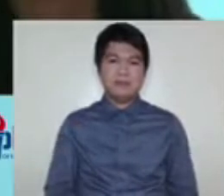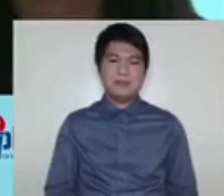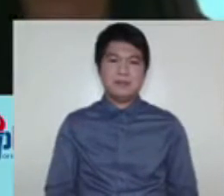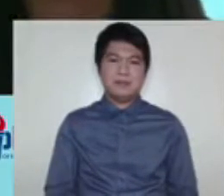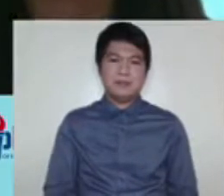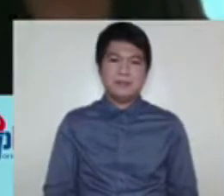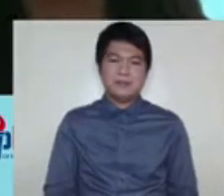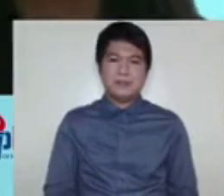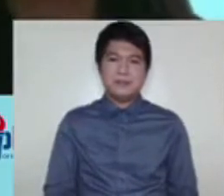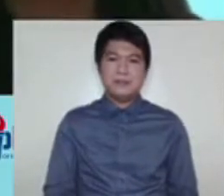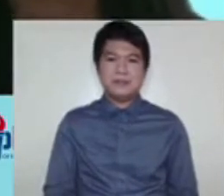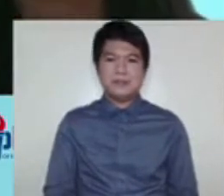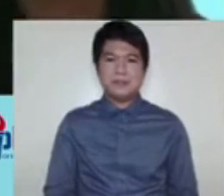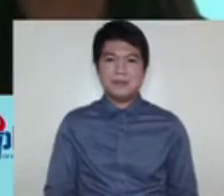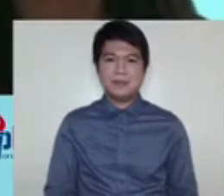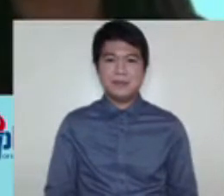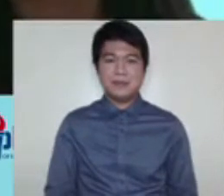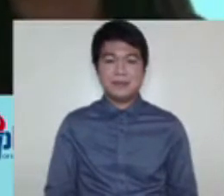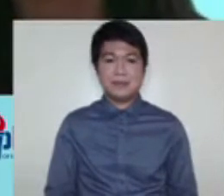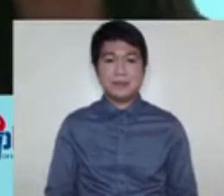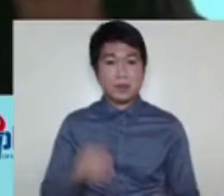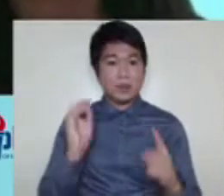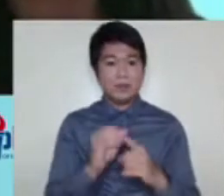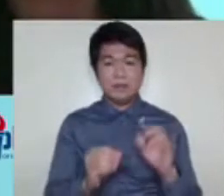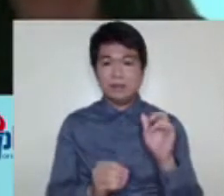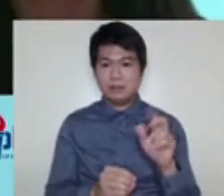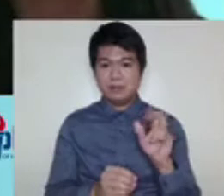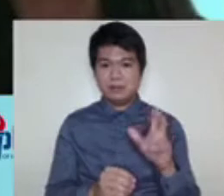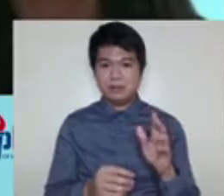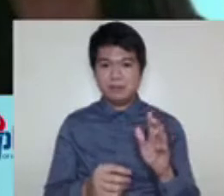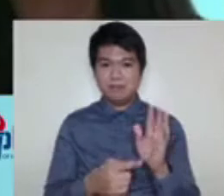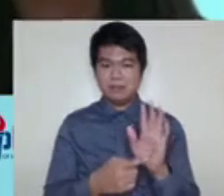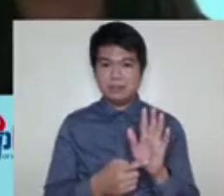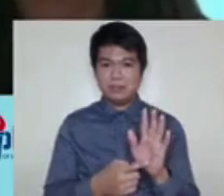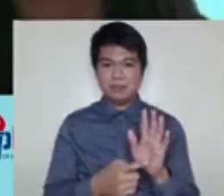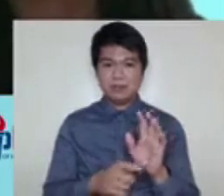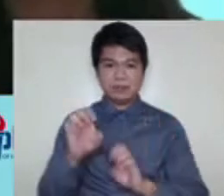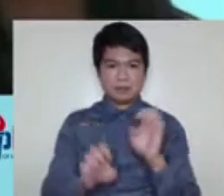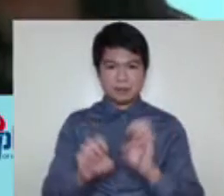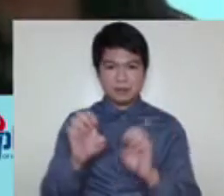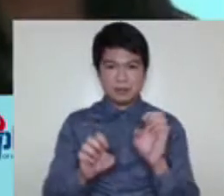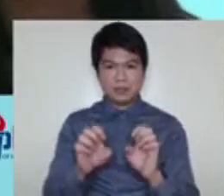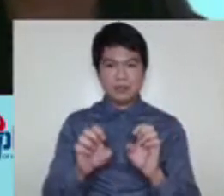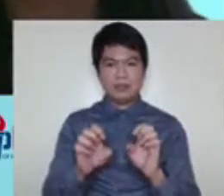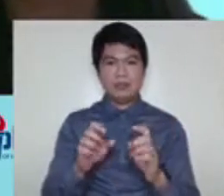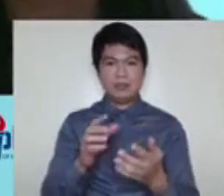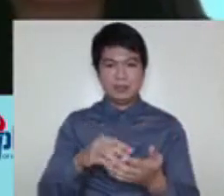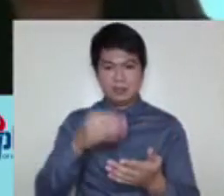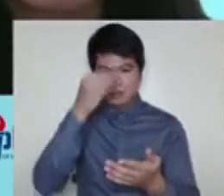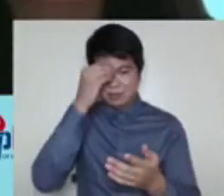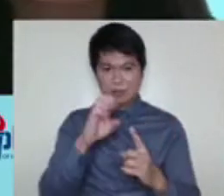Next, objective 13, reflected on and evaluated learning environments that are responsive to